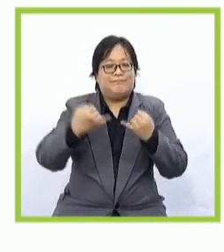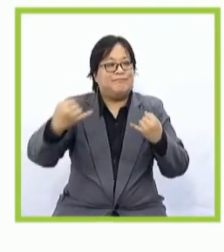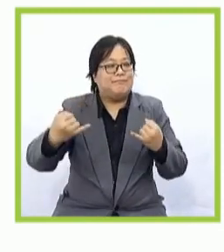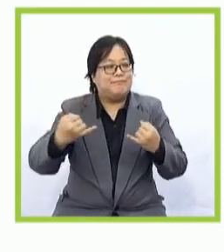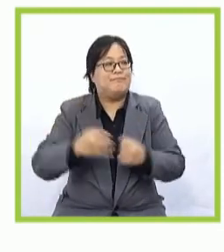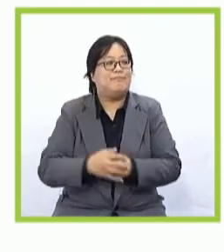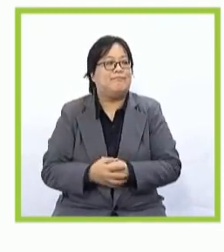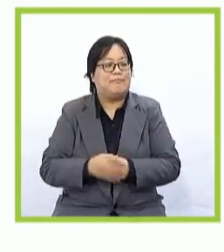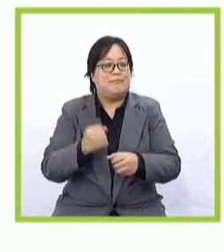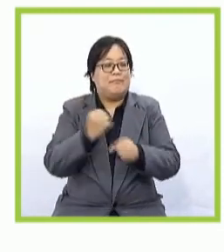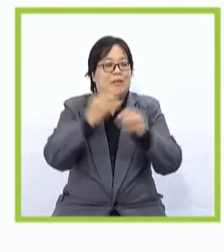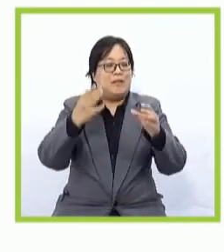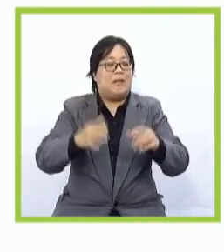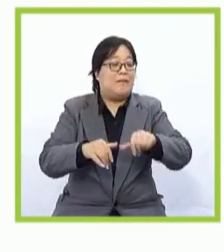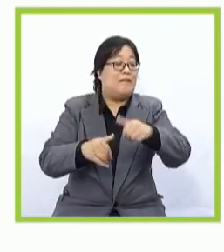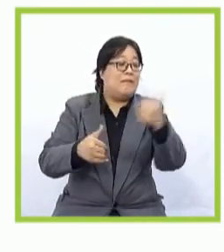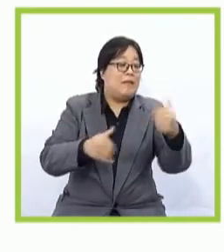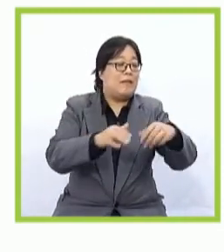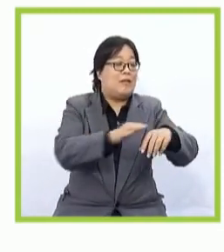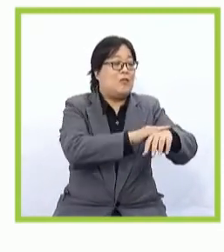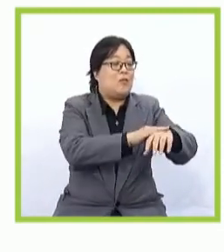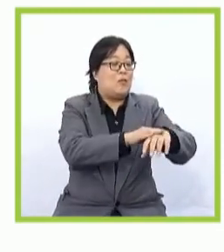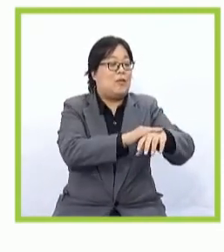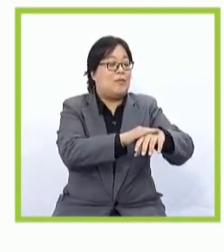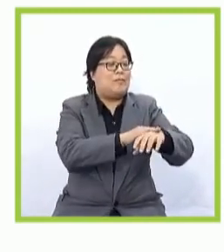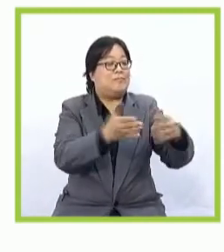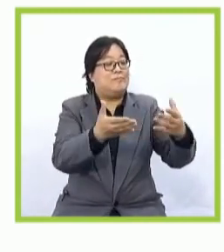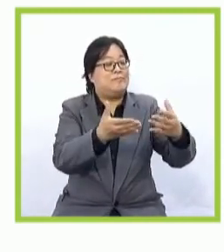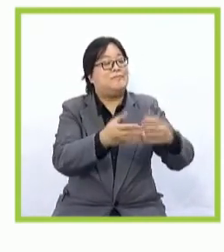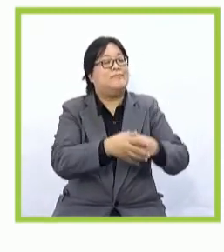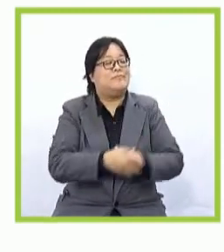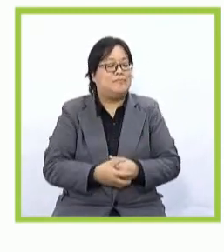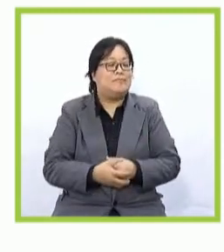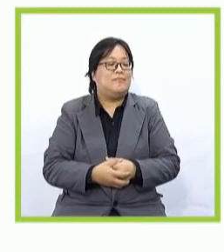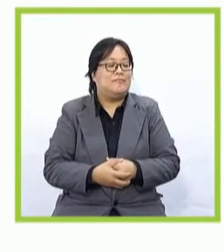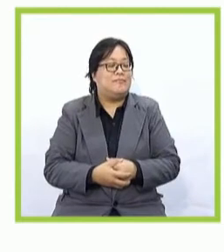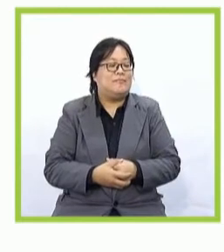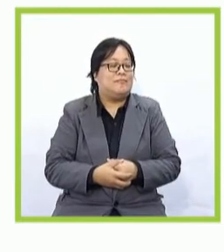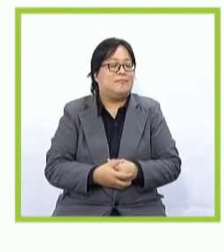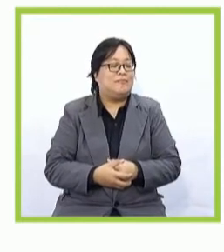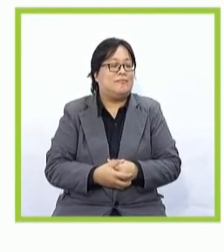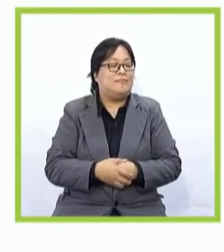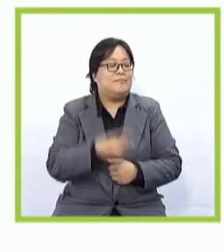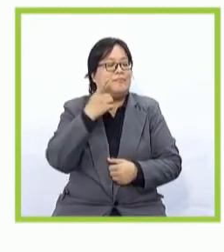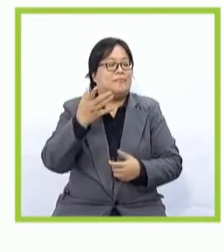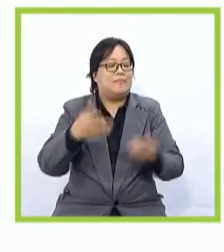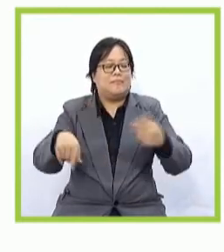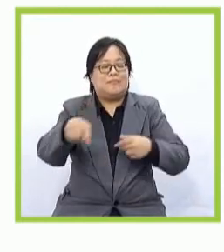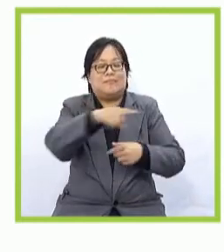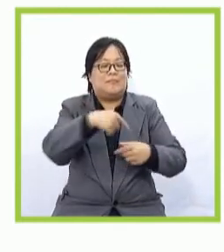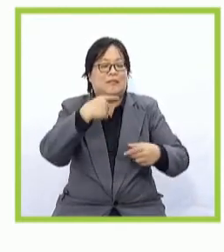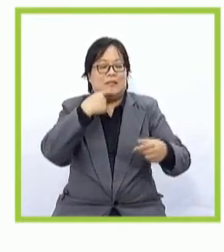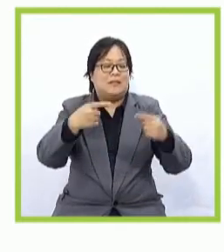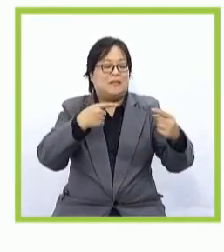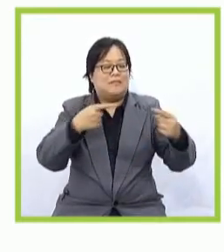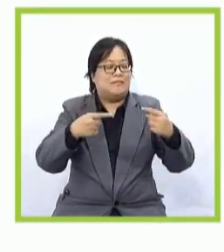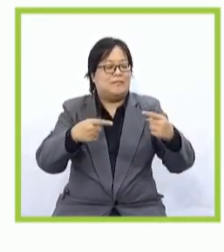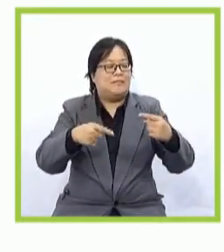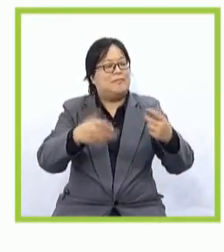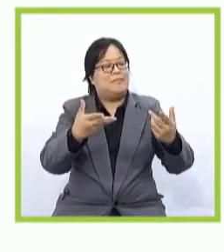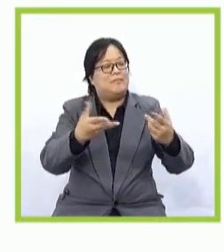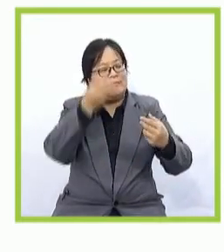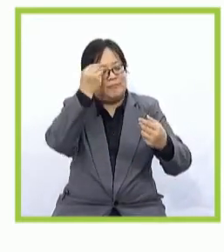is workers of another ethnic or racial community. They will say to working